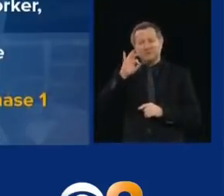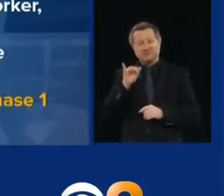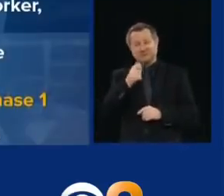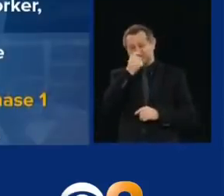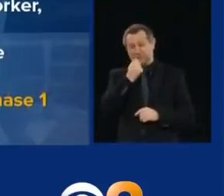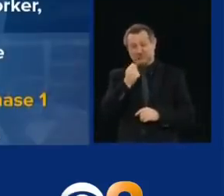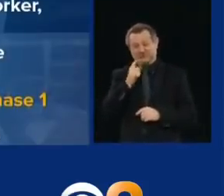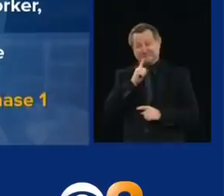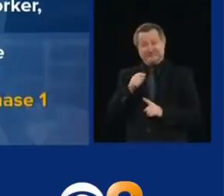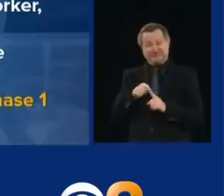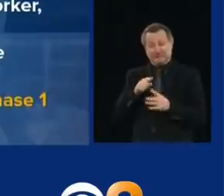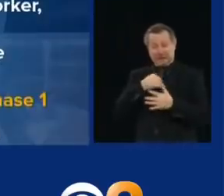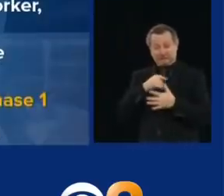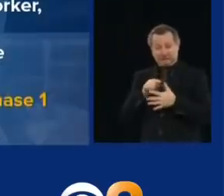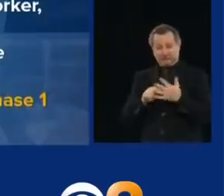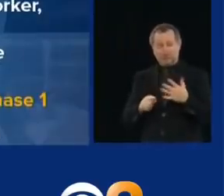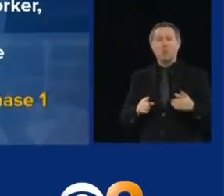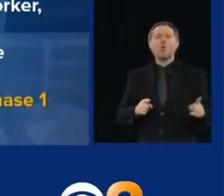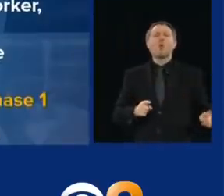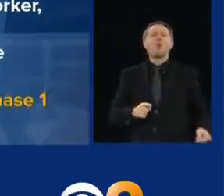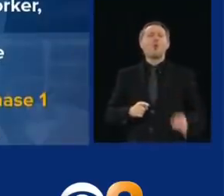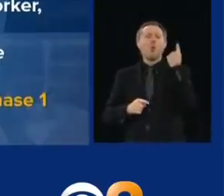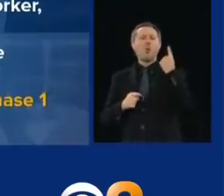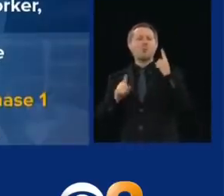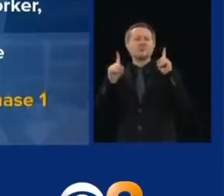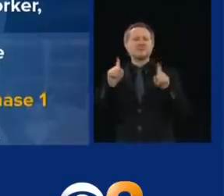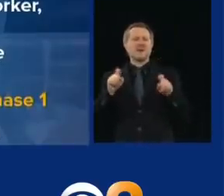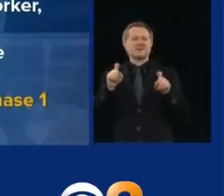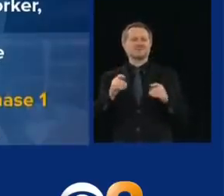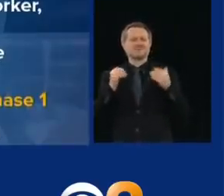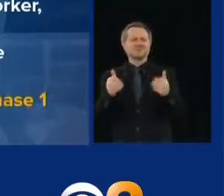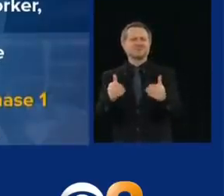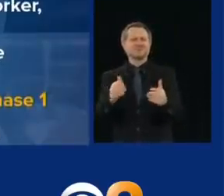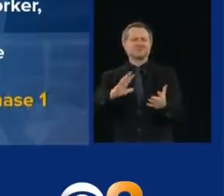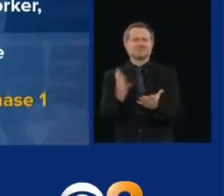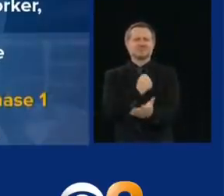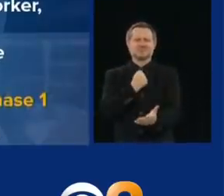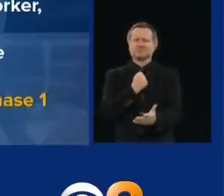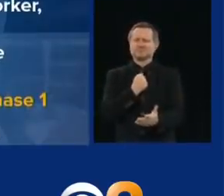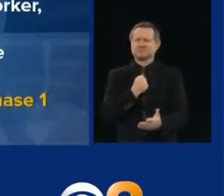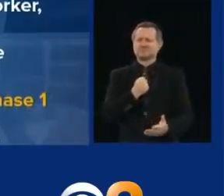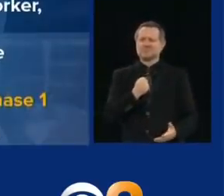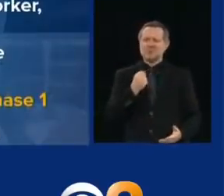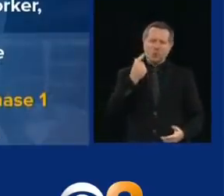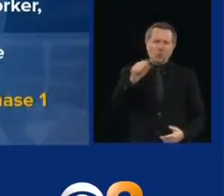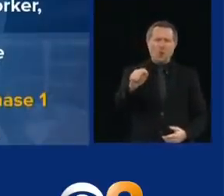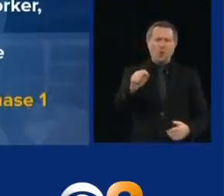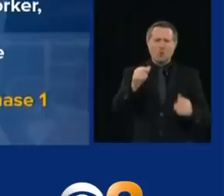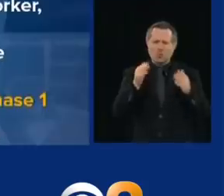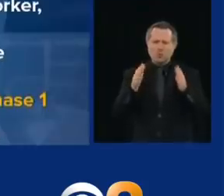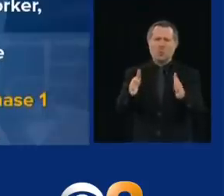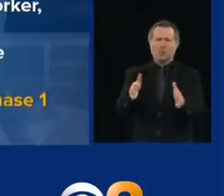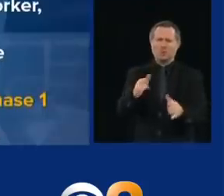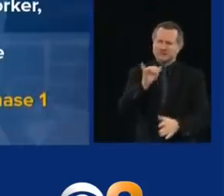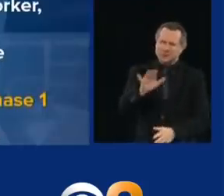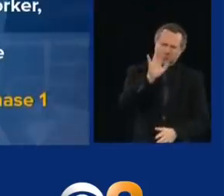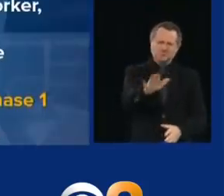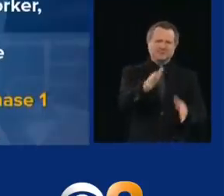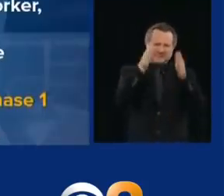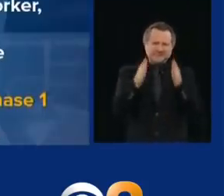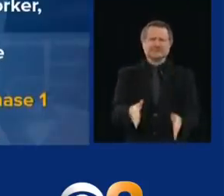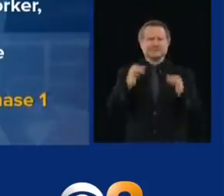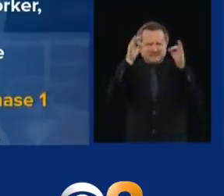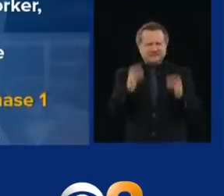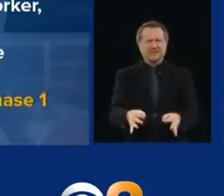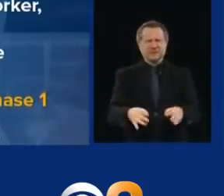symptoms, get a test. Get a test. It's up to you. Any individual